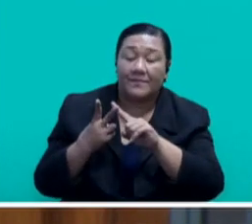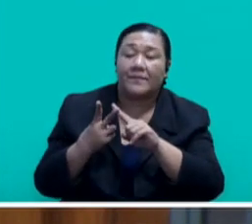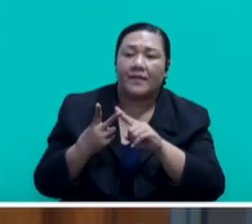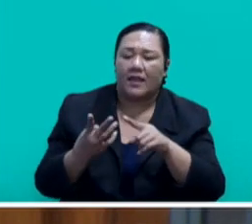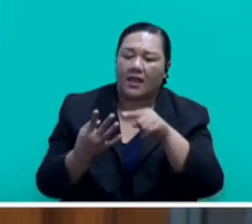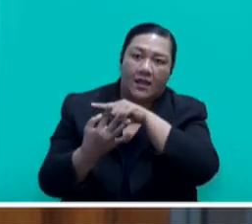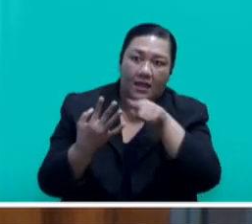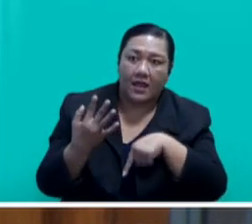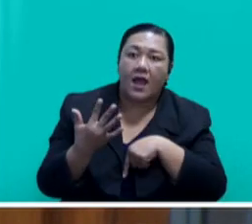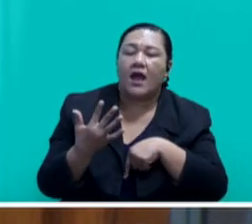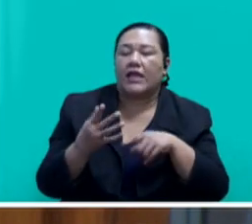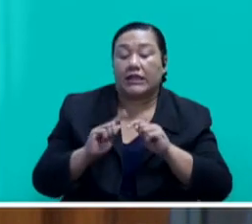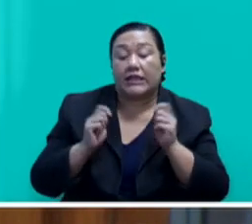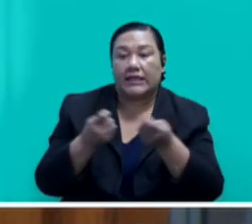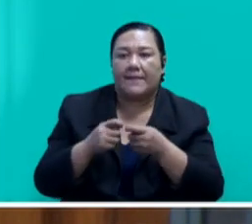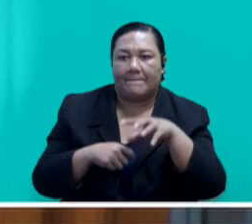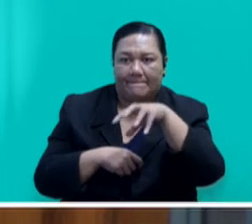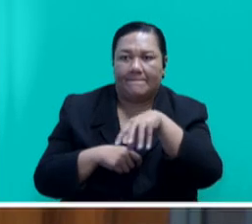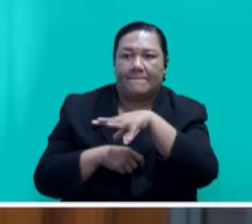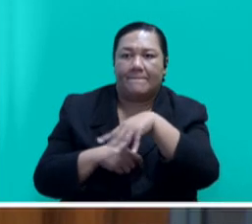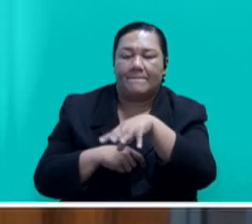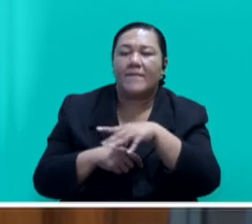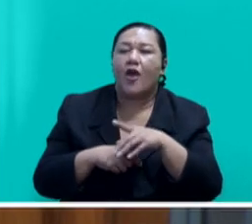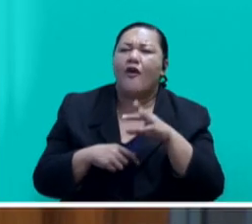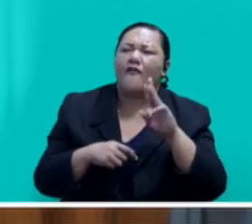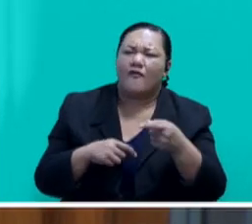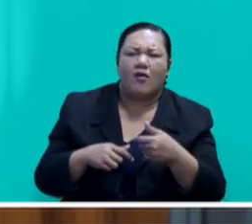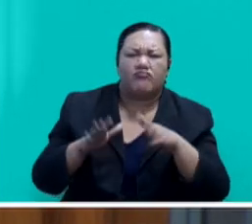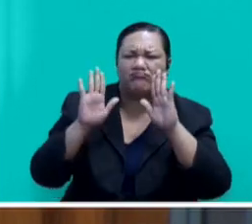considered budget.